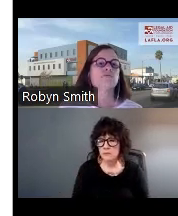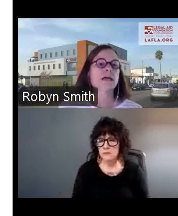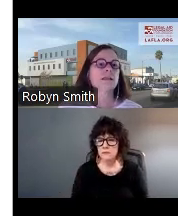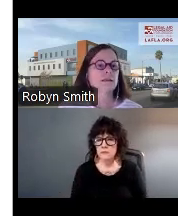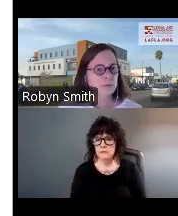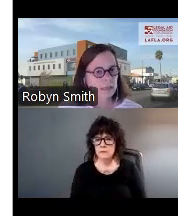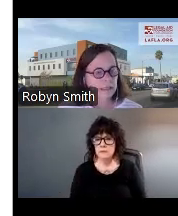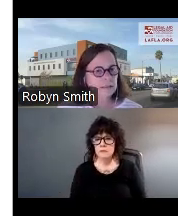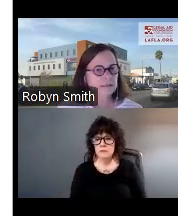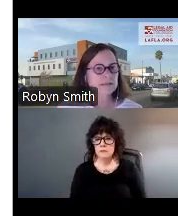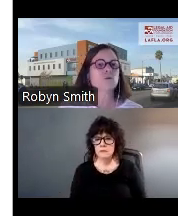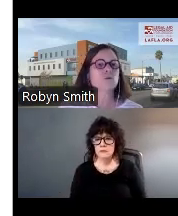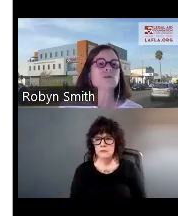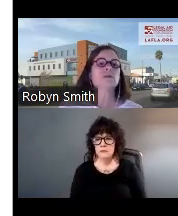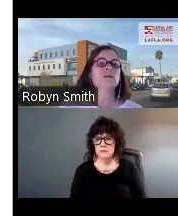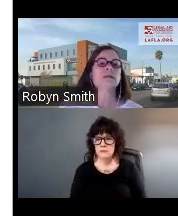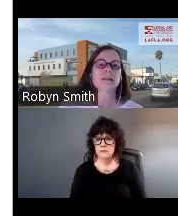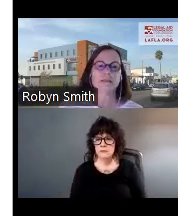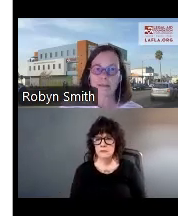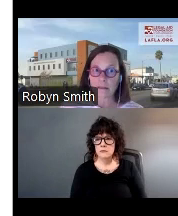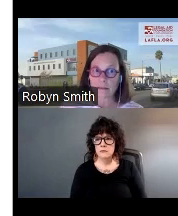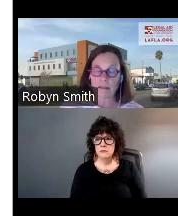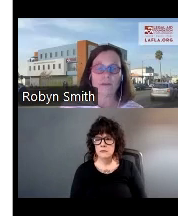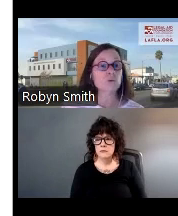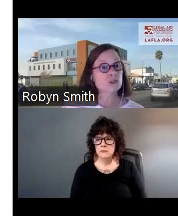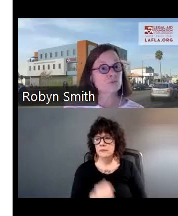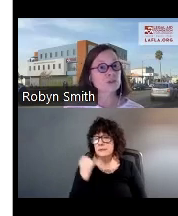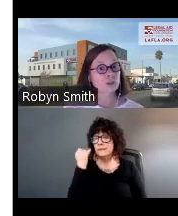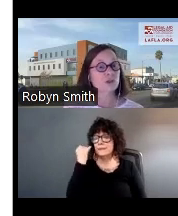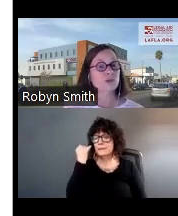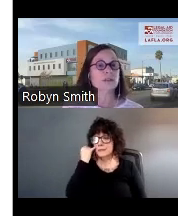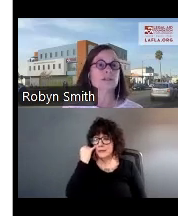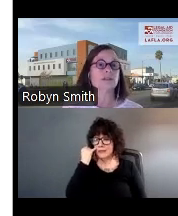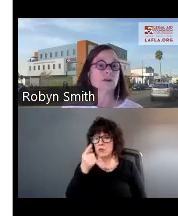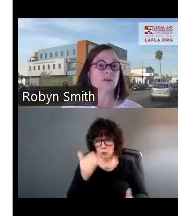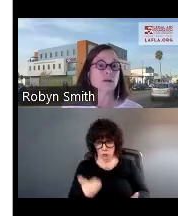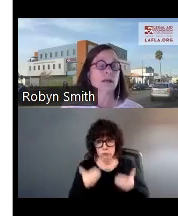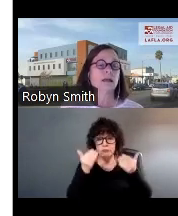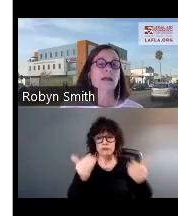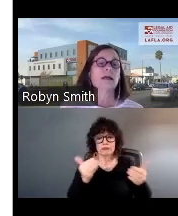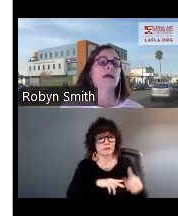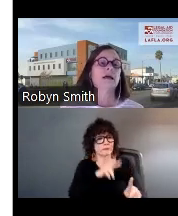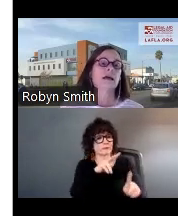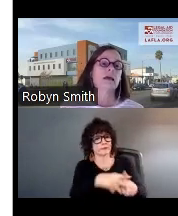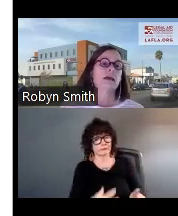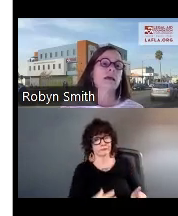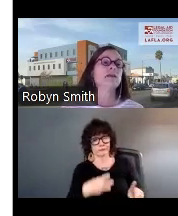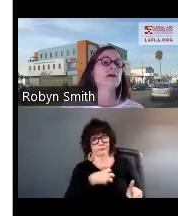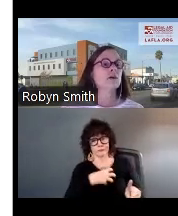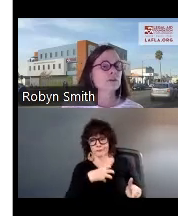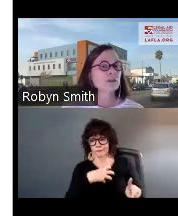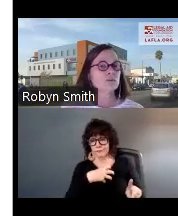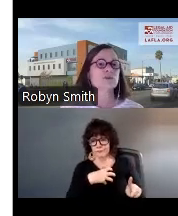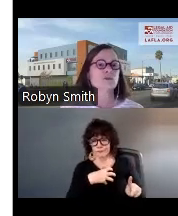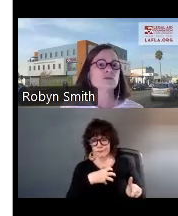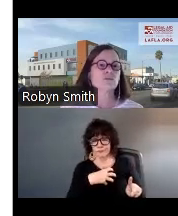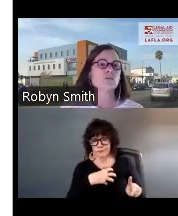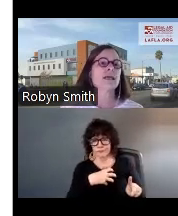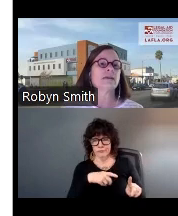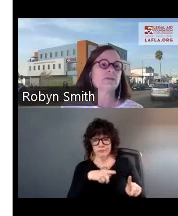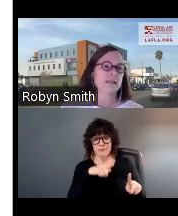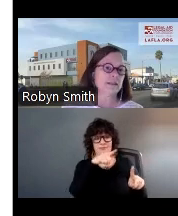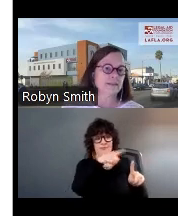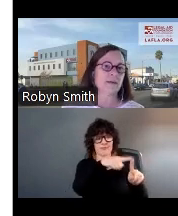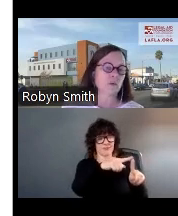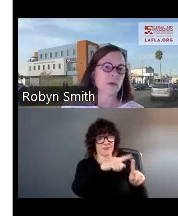If you file a complaint, they will let the loan servicer know you did so. And often loan servicers